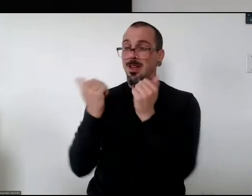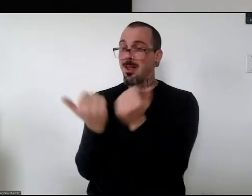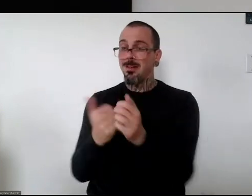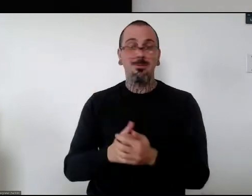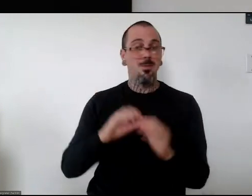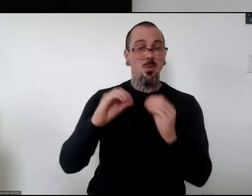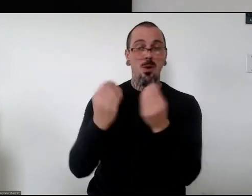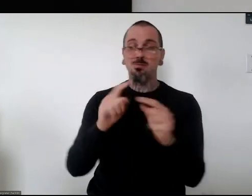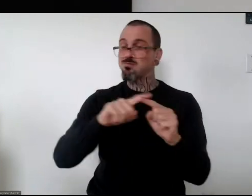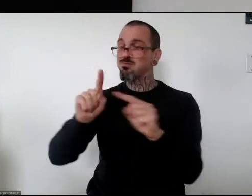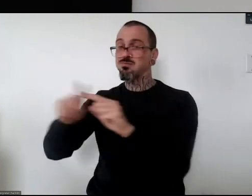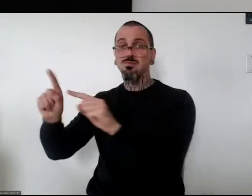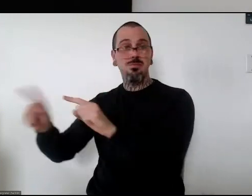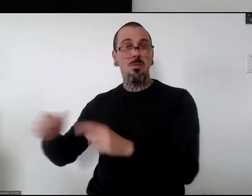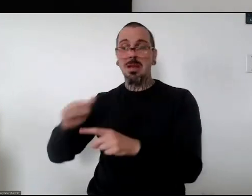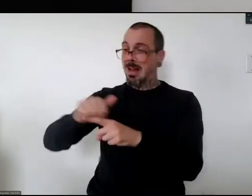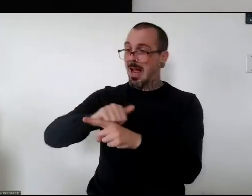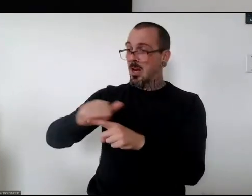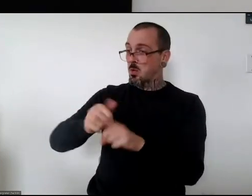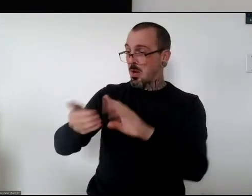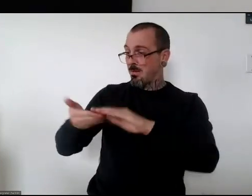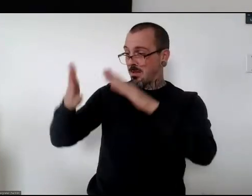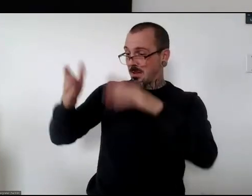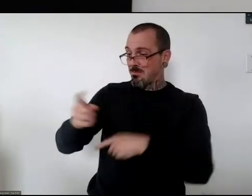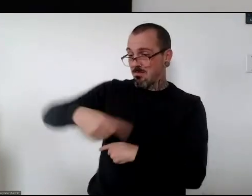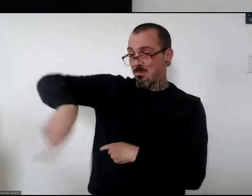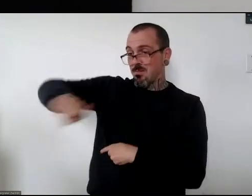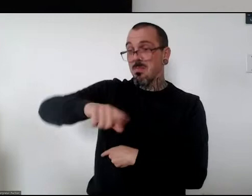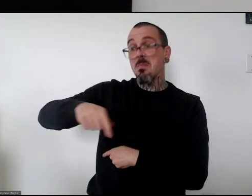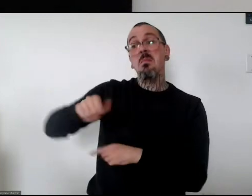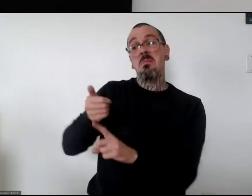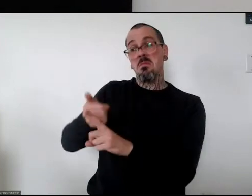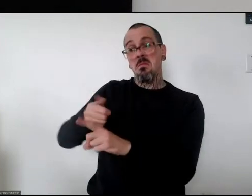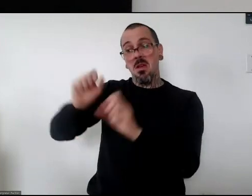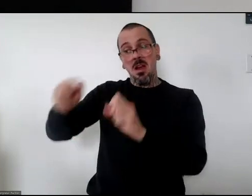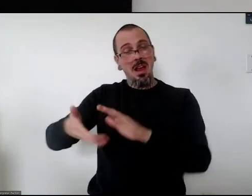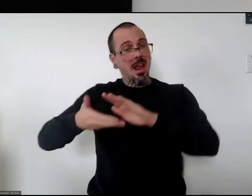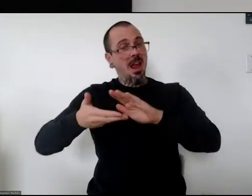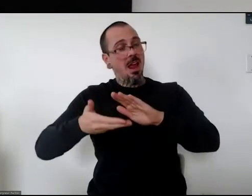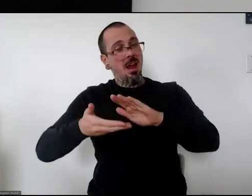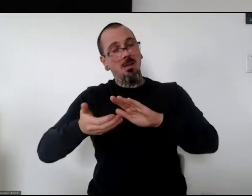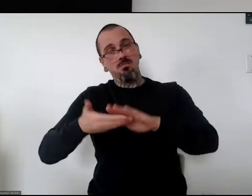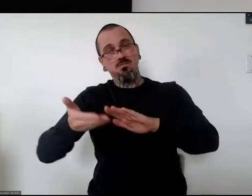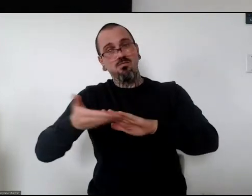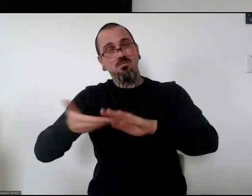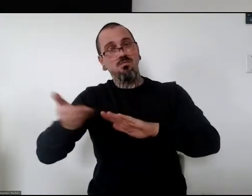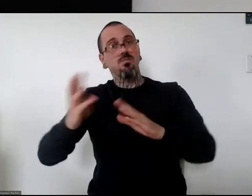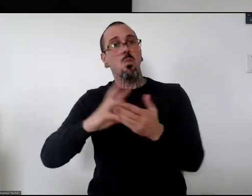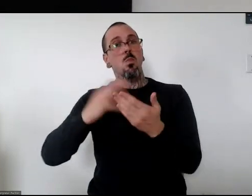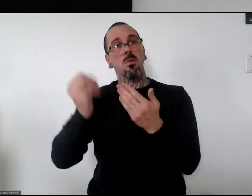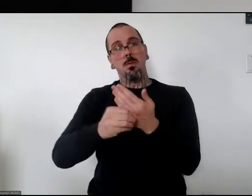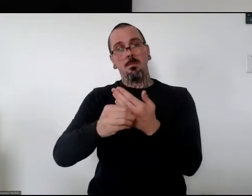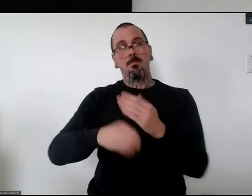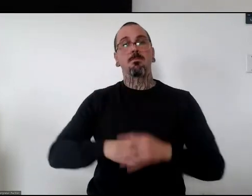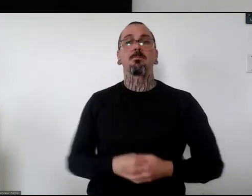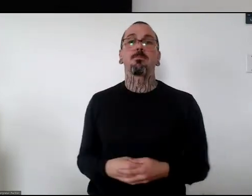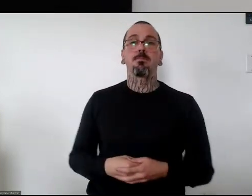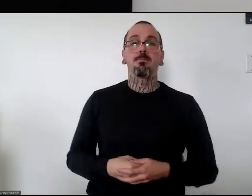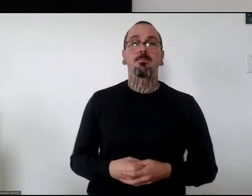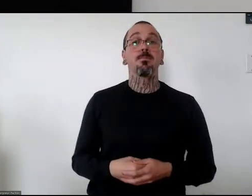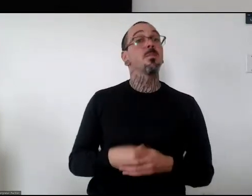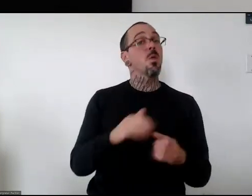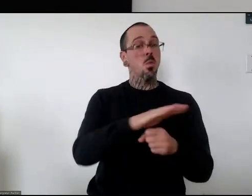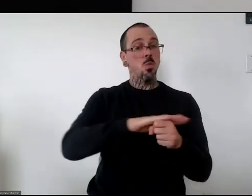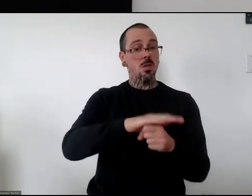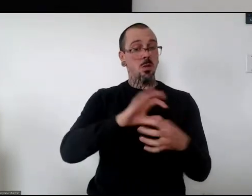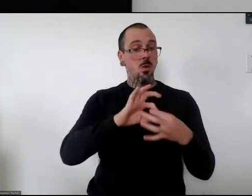organizations. I am especially thankful for the generous input of the staff of the regional coordinating committees, the community advocates,